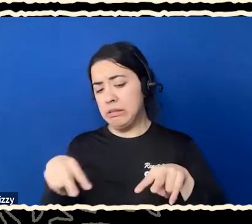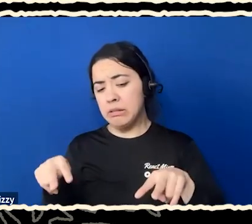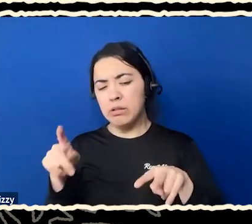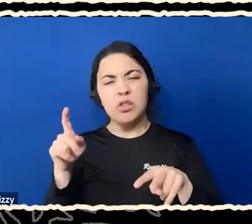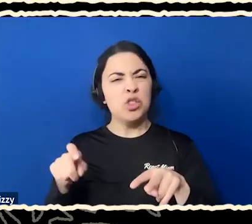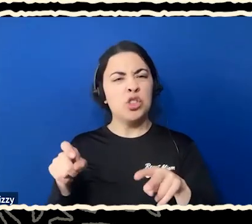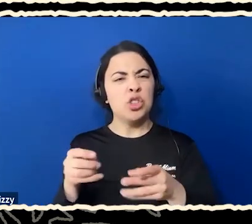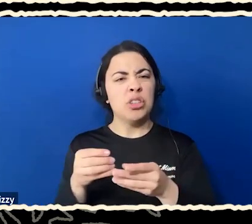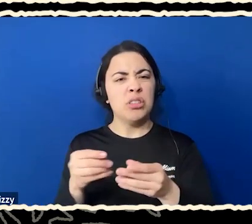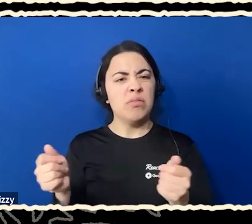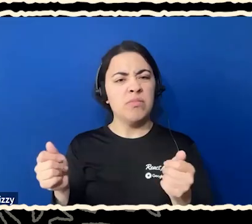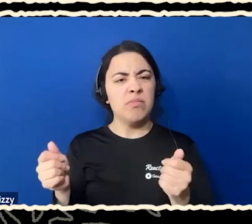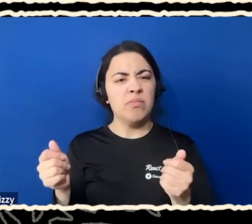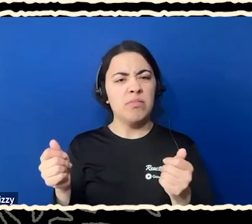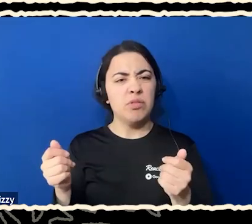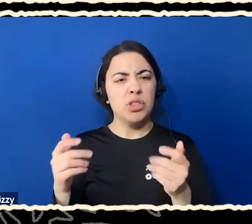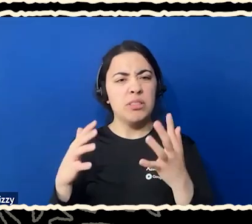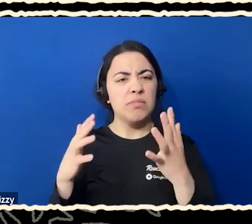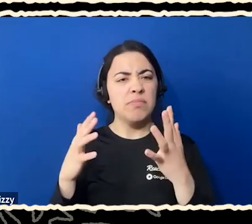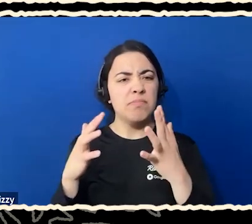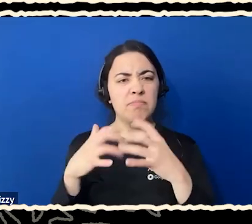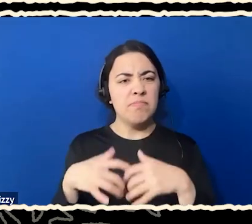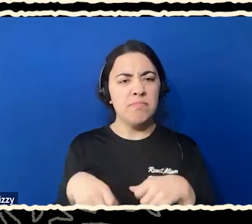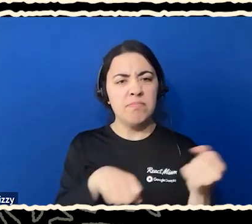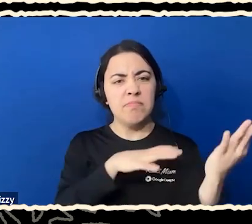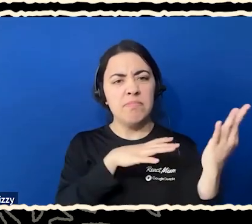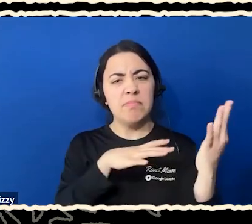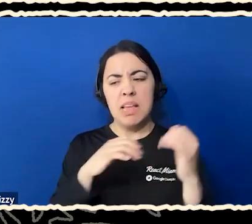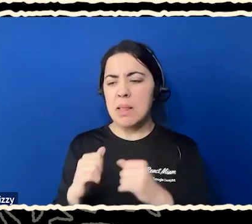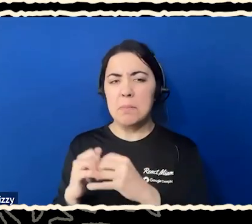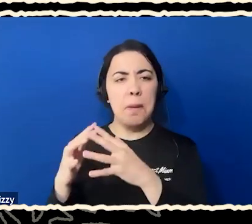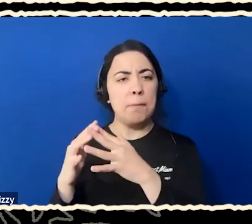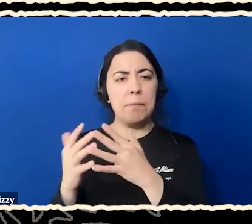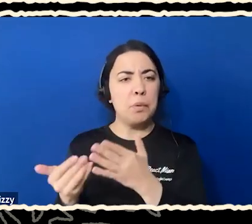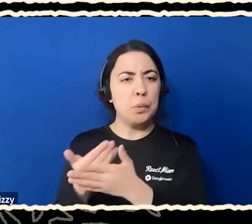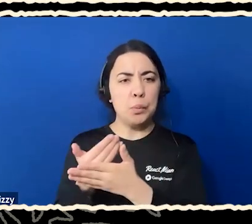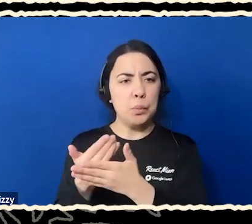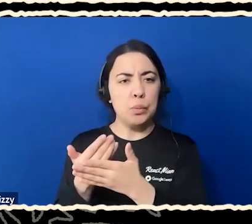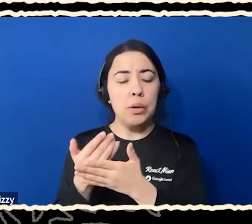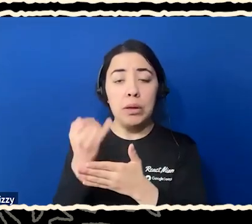just blank slate, rewrite this thing anew. And if